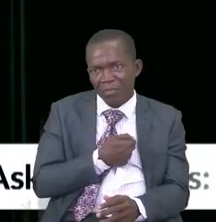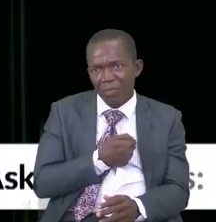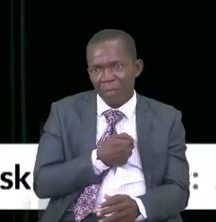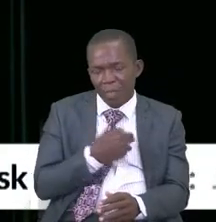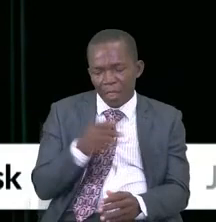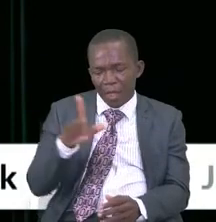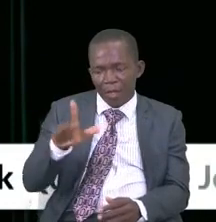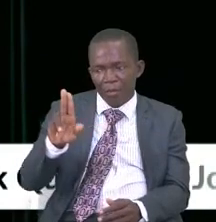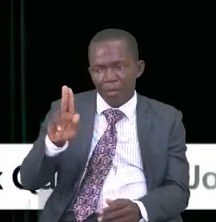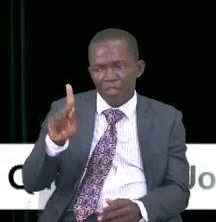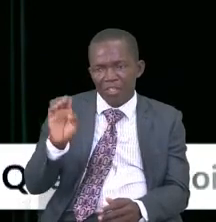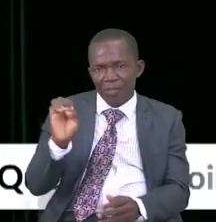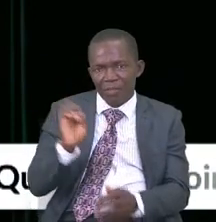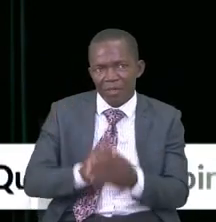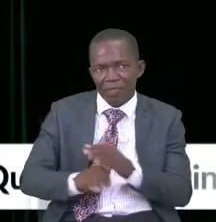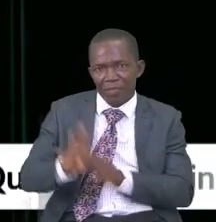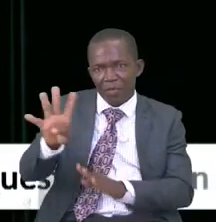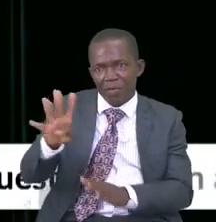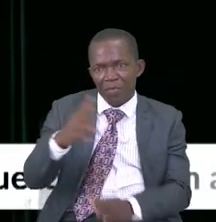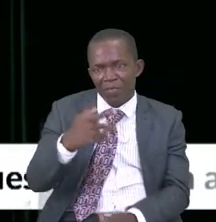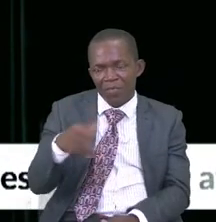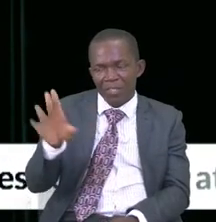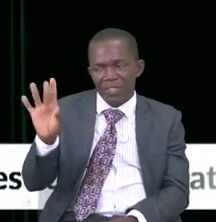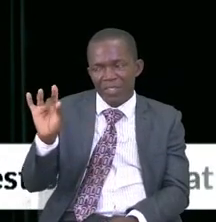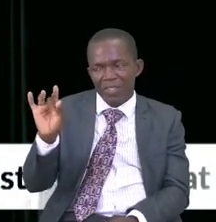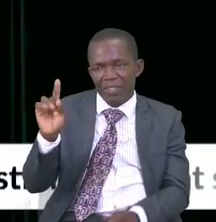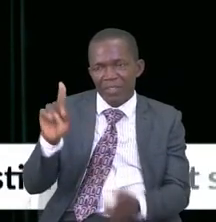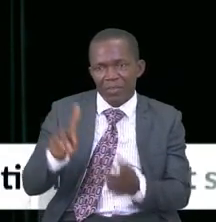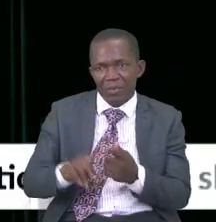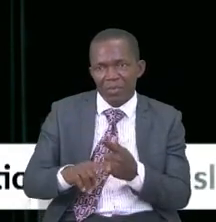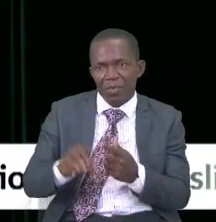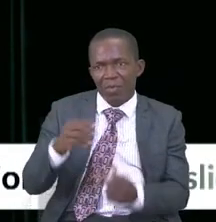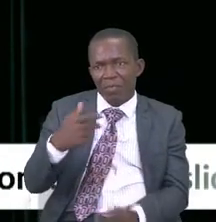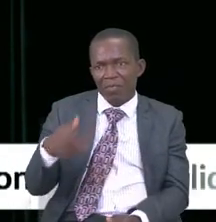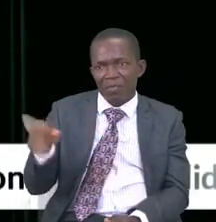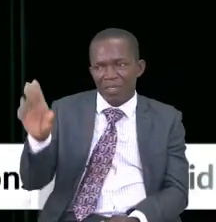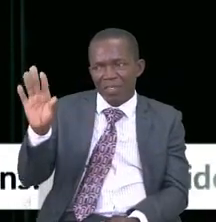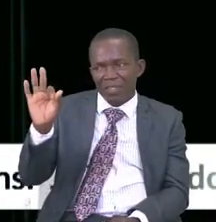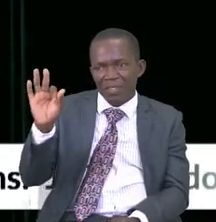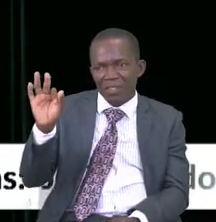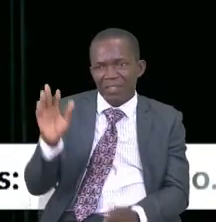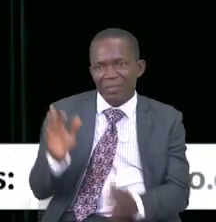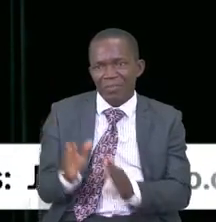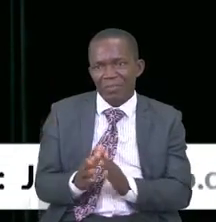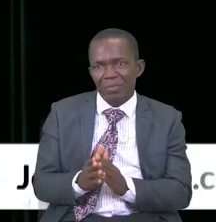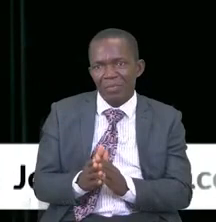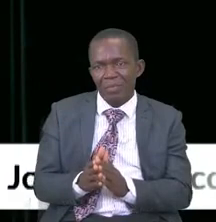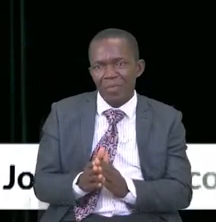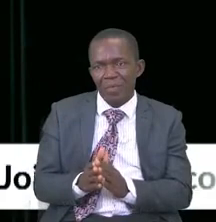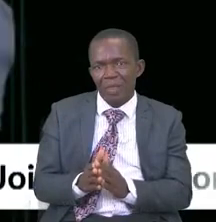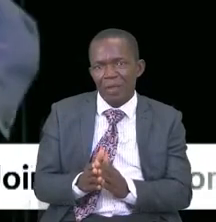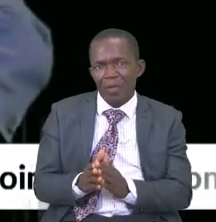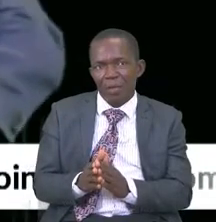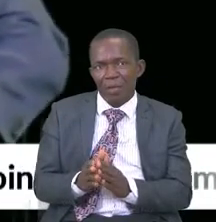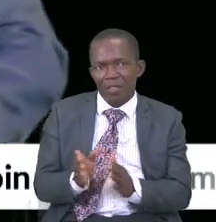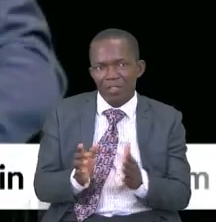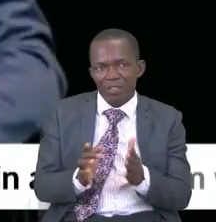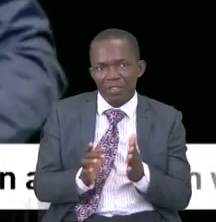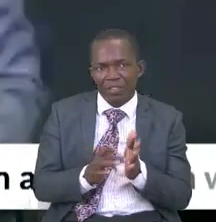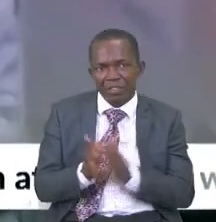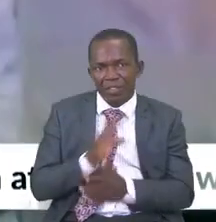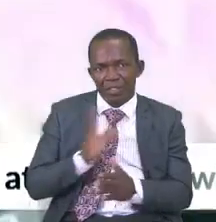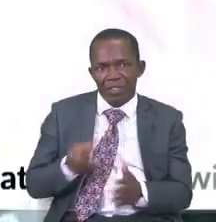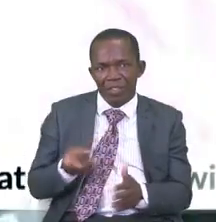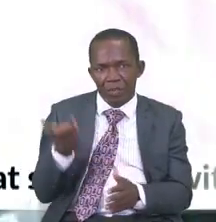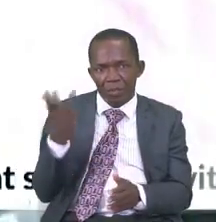from verse 18 to verse 19. And the Bible tells us in Luke 4, 18 to Jesus was clear